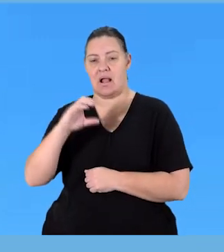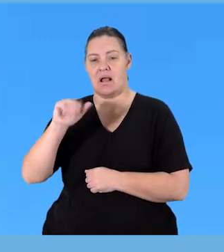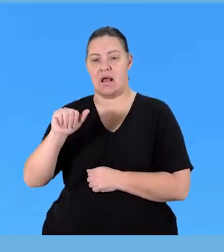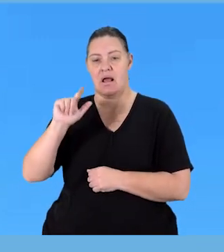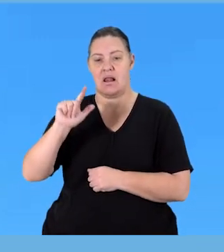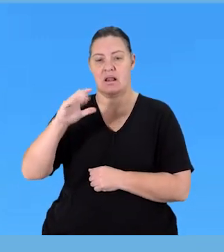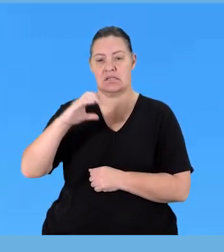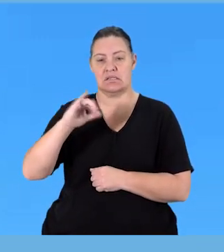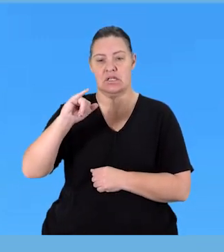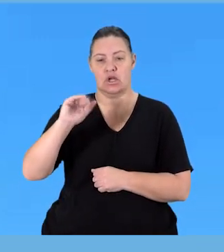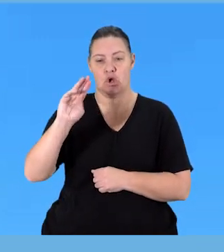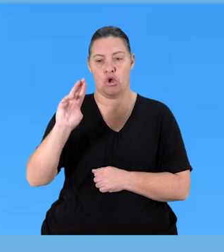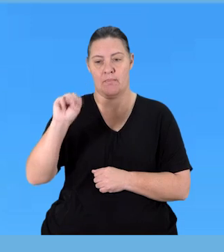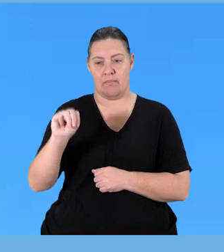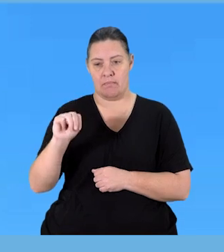chloride.